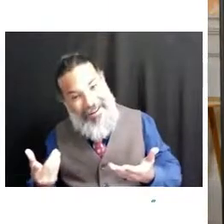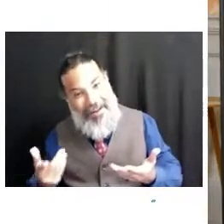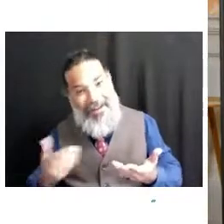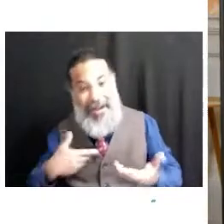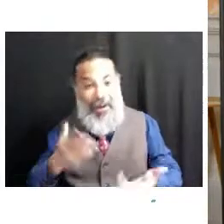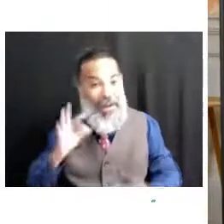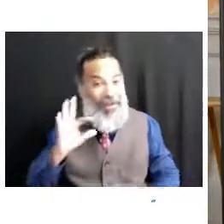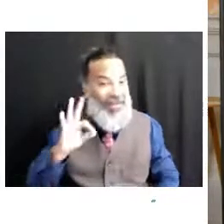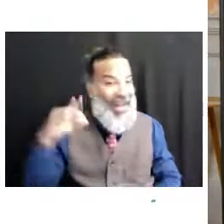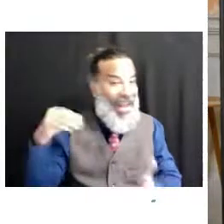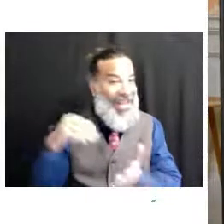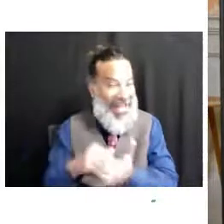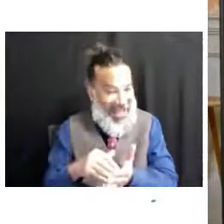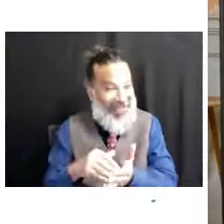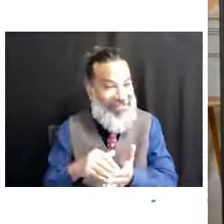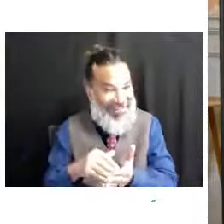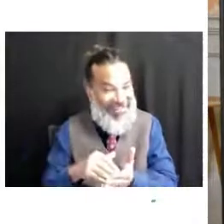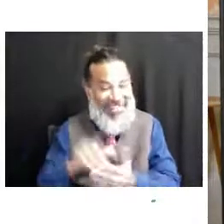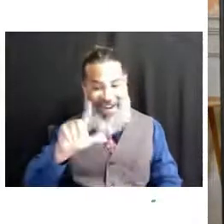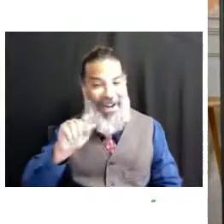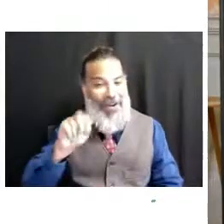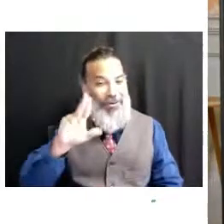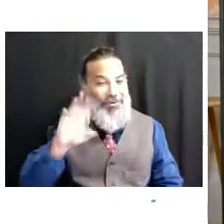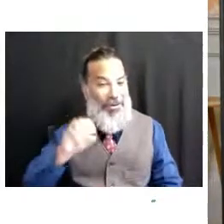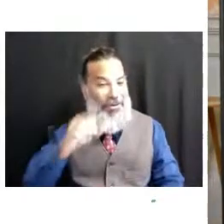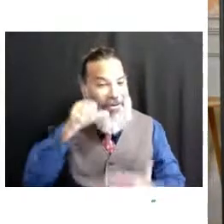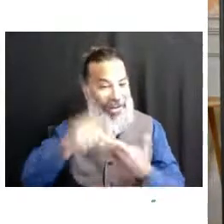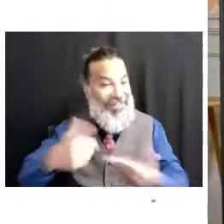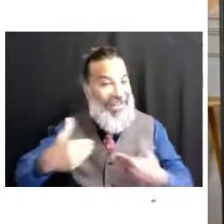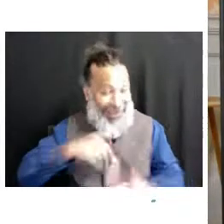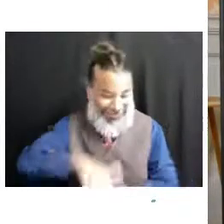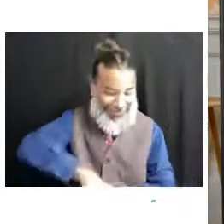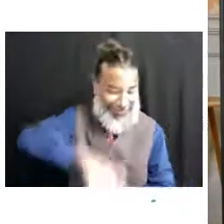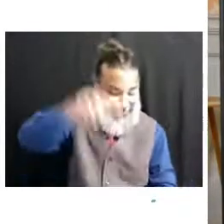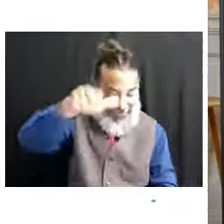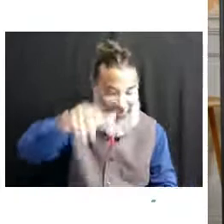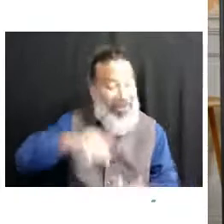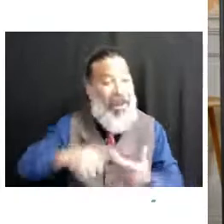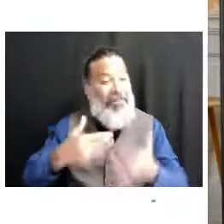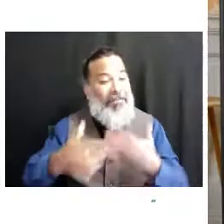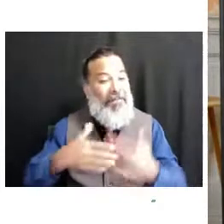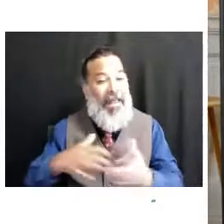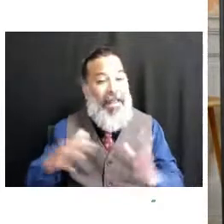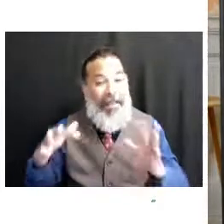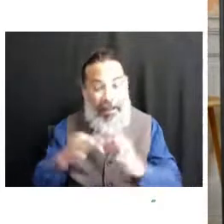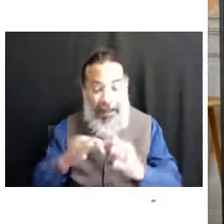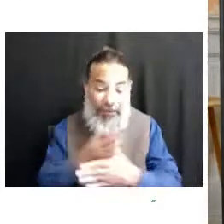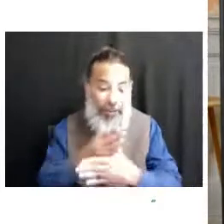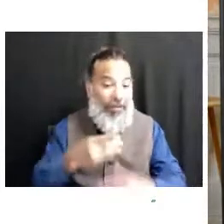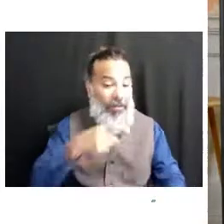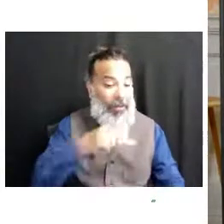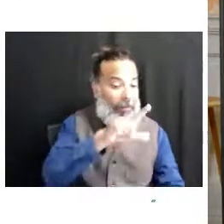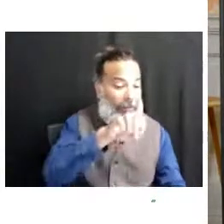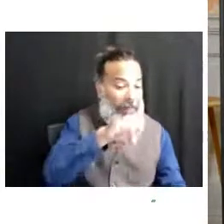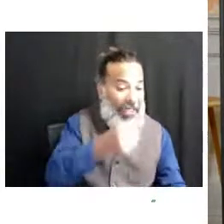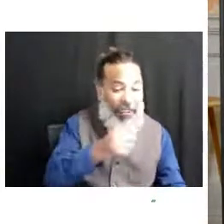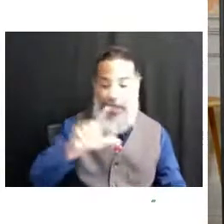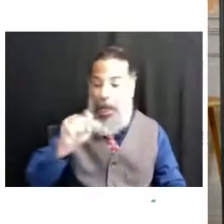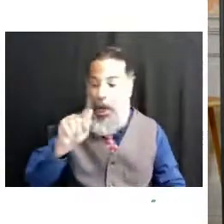9,000 Latrobe letters. But anyway, the connection between the Peales and Latrobe is